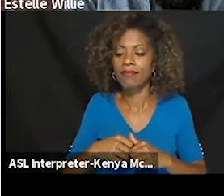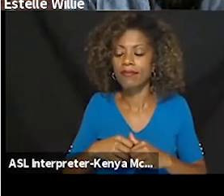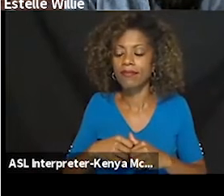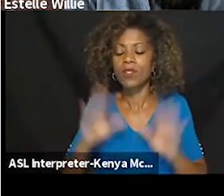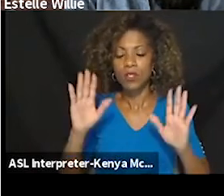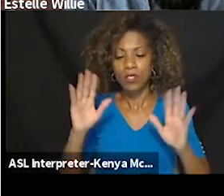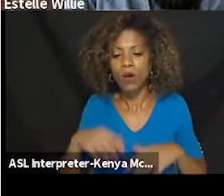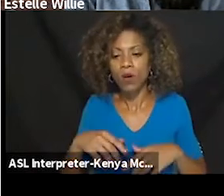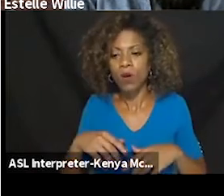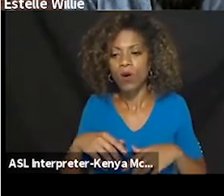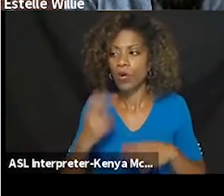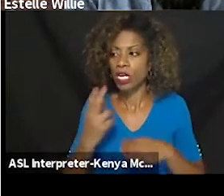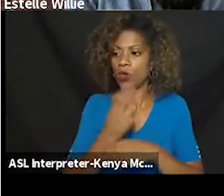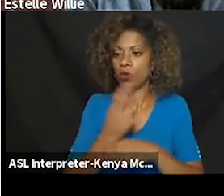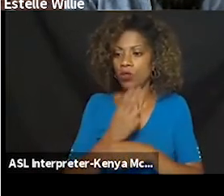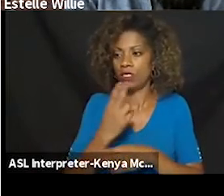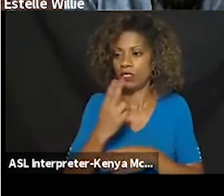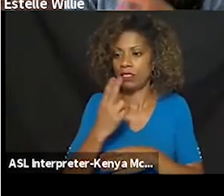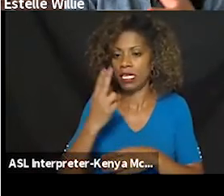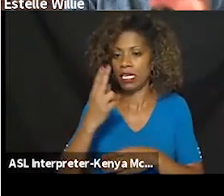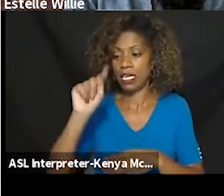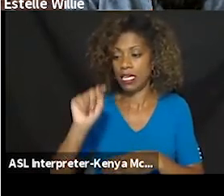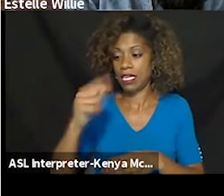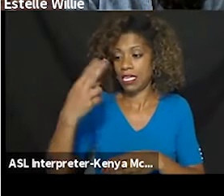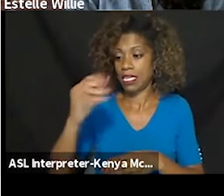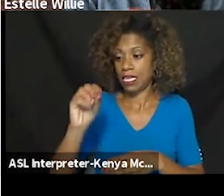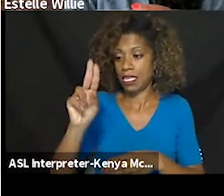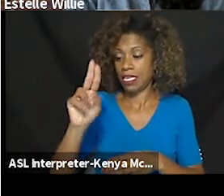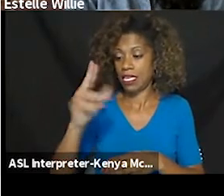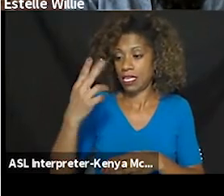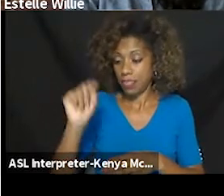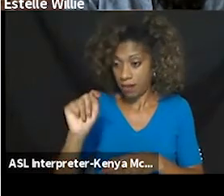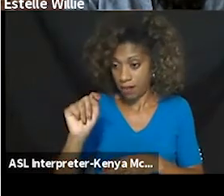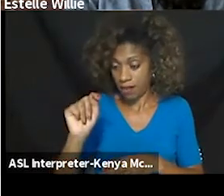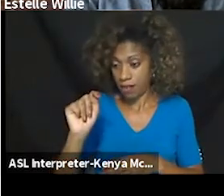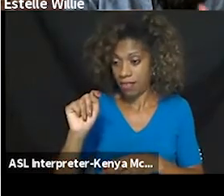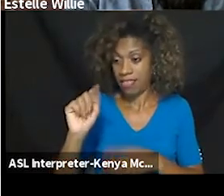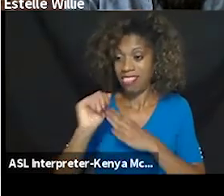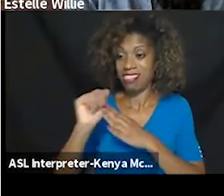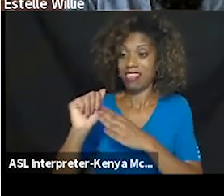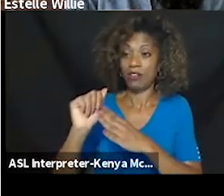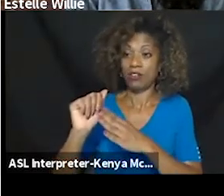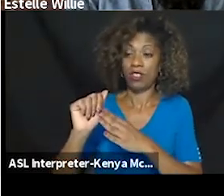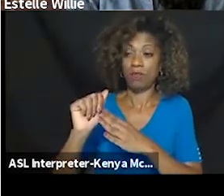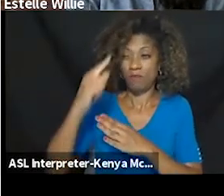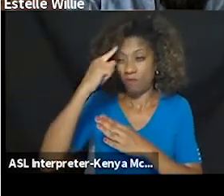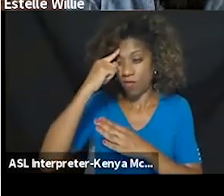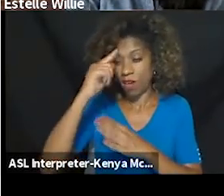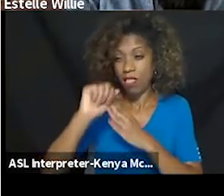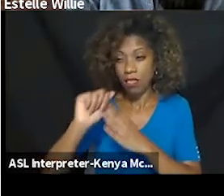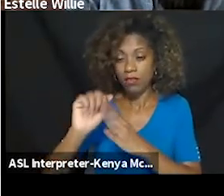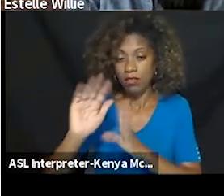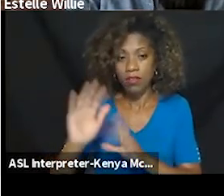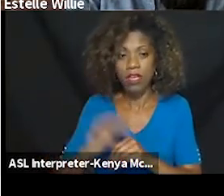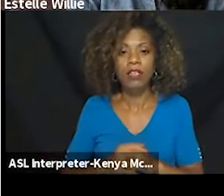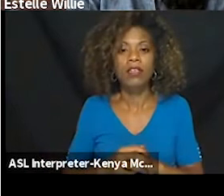leadership and brought together 150 experts within the education, the public